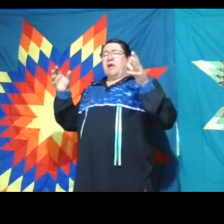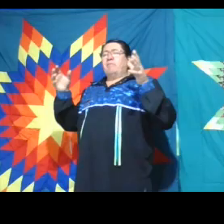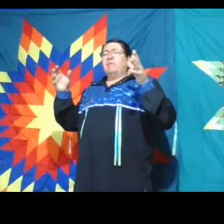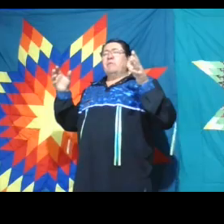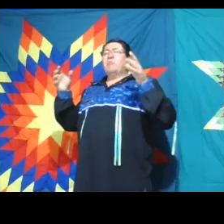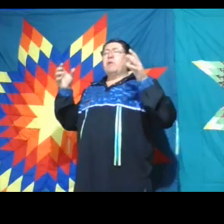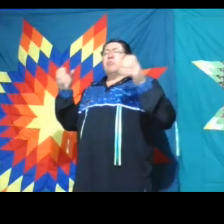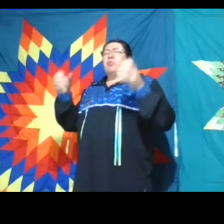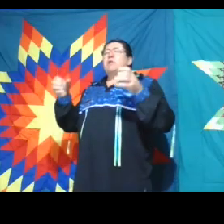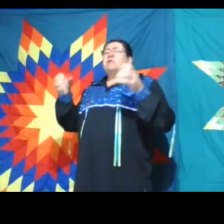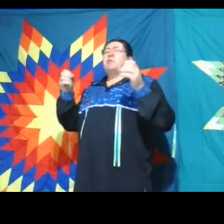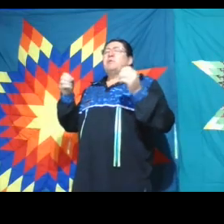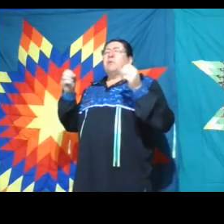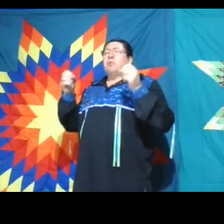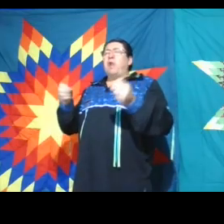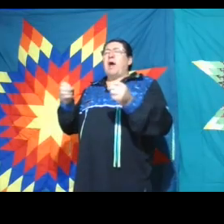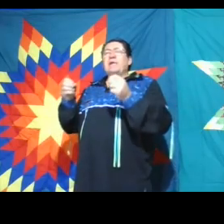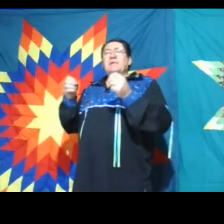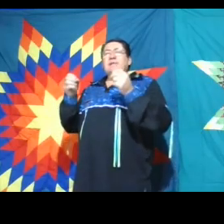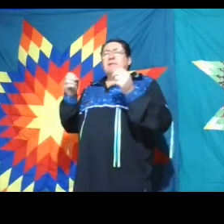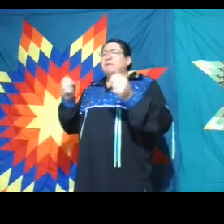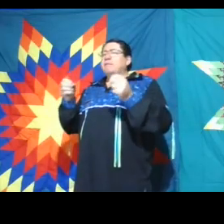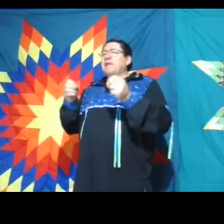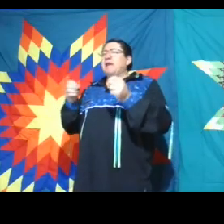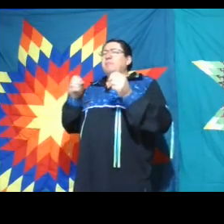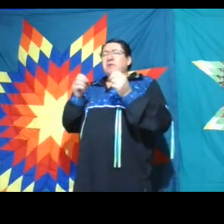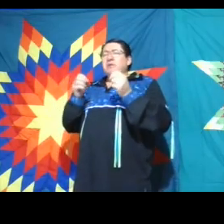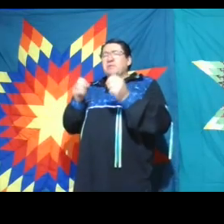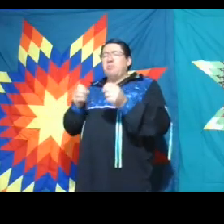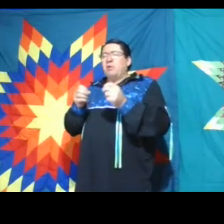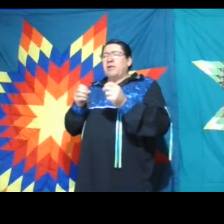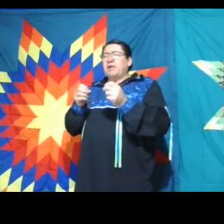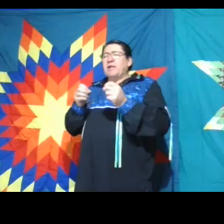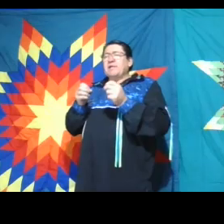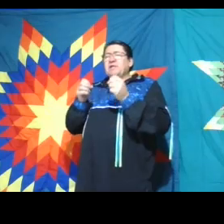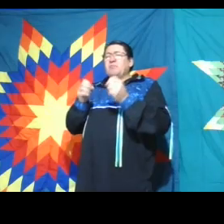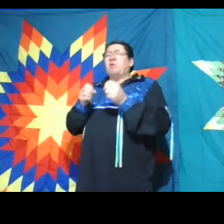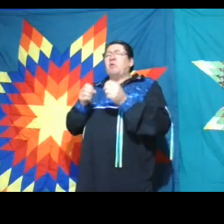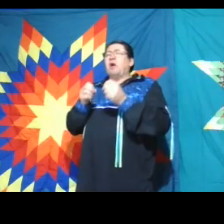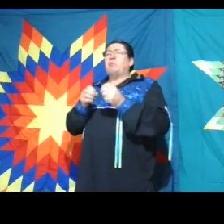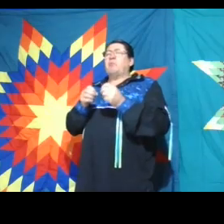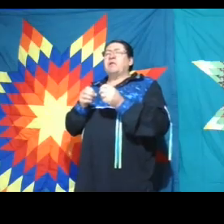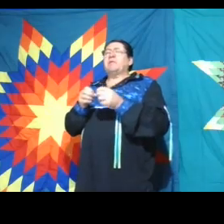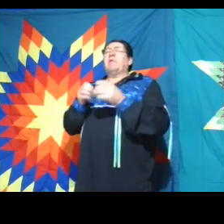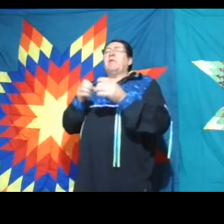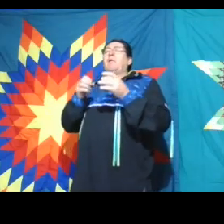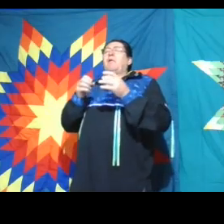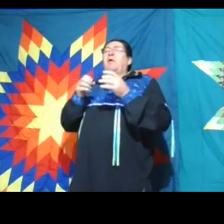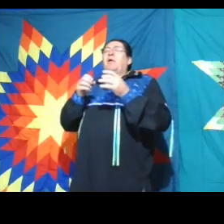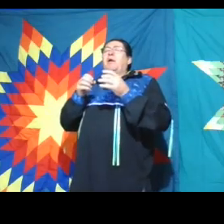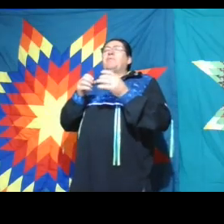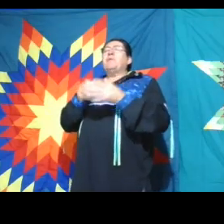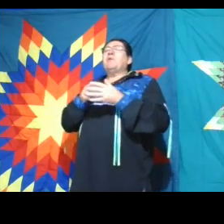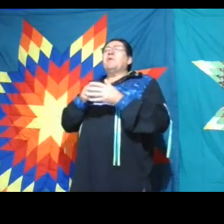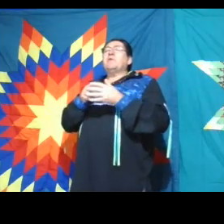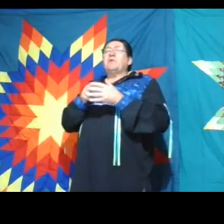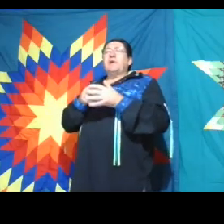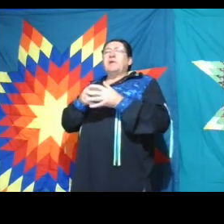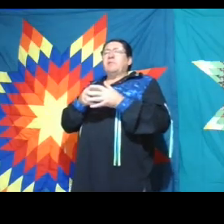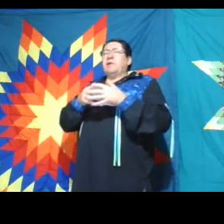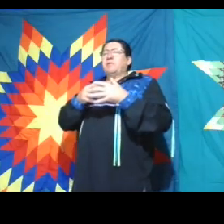organizational level, but the principle applies still the same to the small organizations, small companies. If you